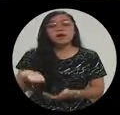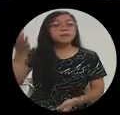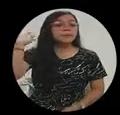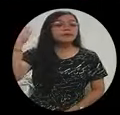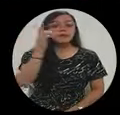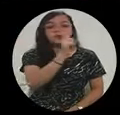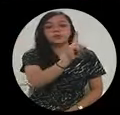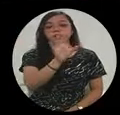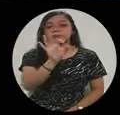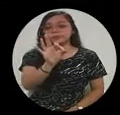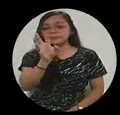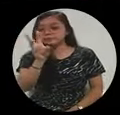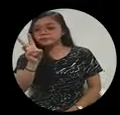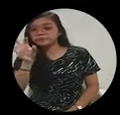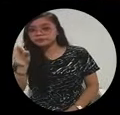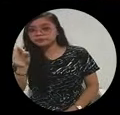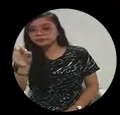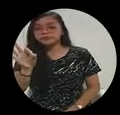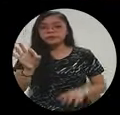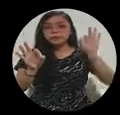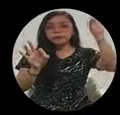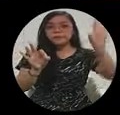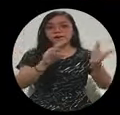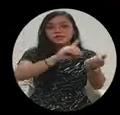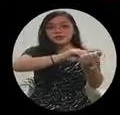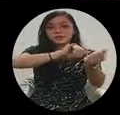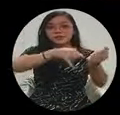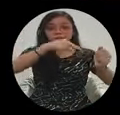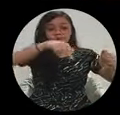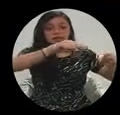In 1969, when I became pastor over here,